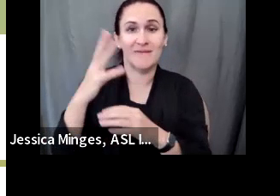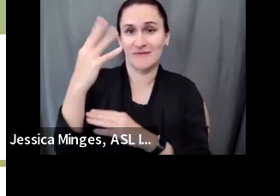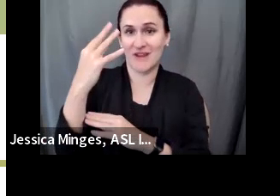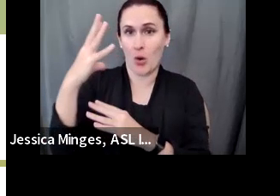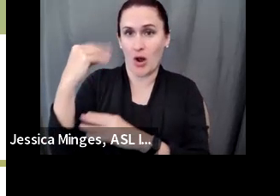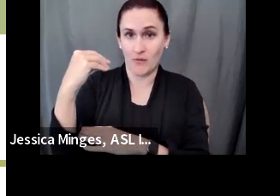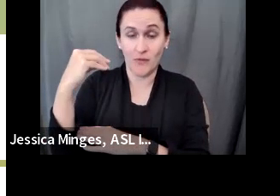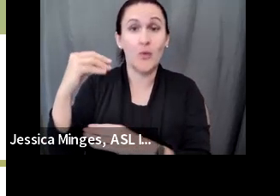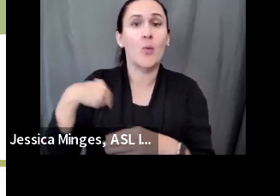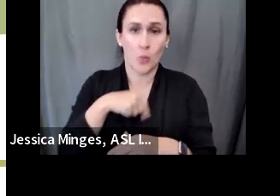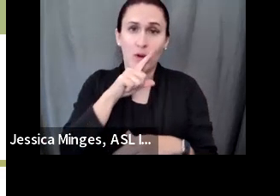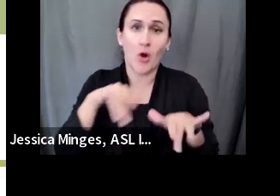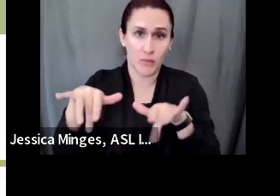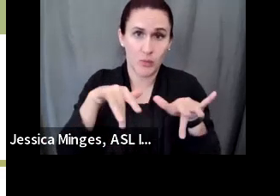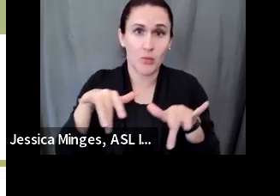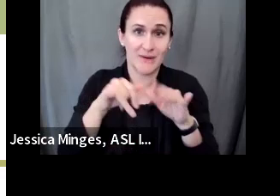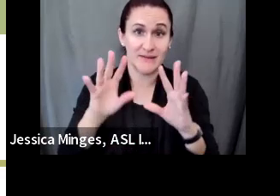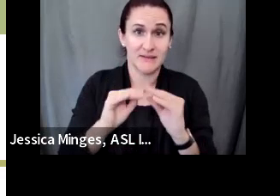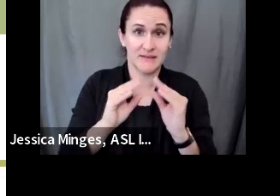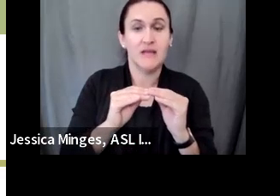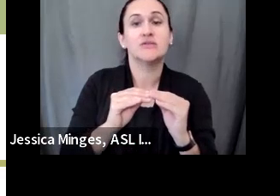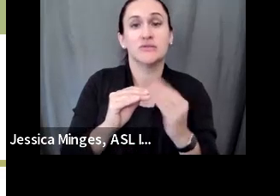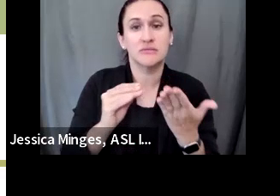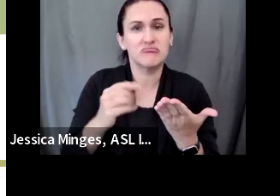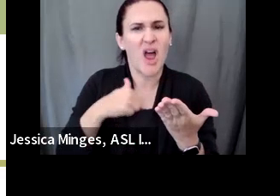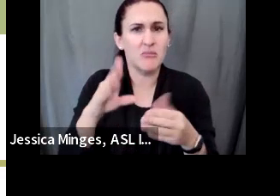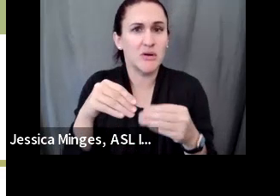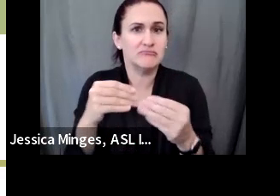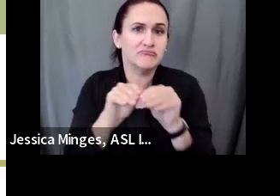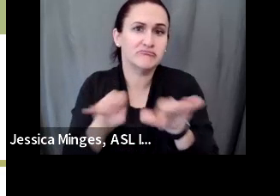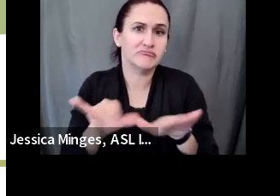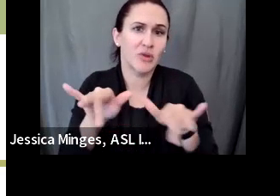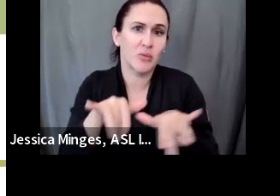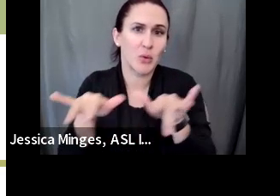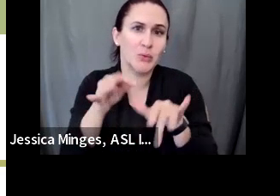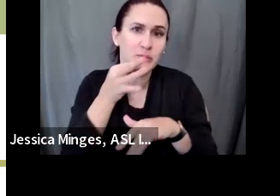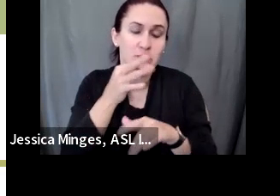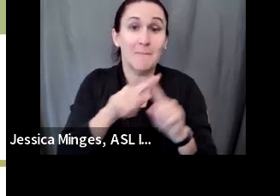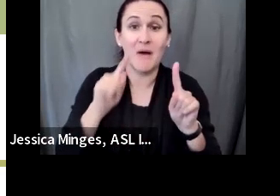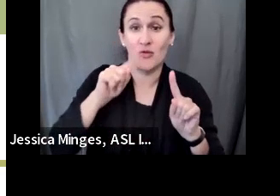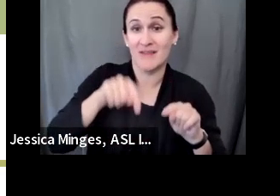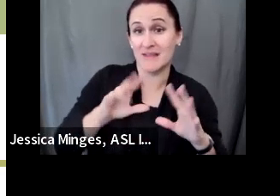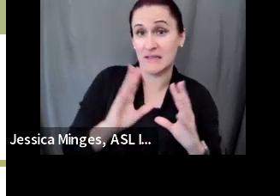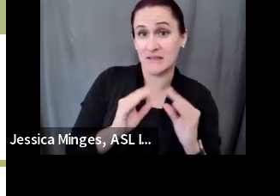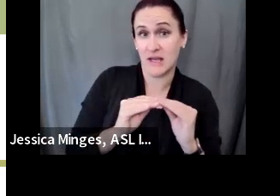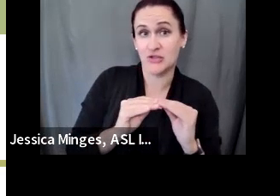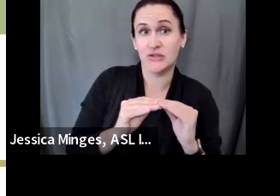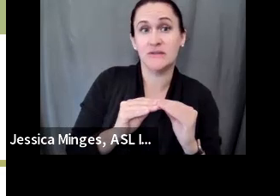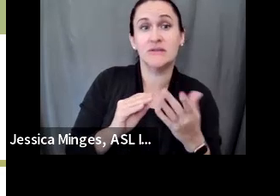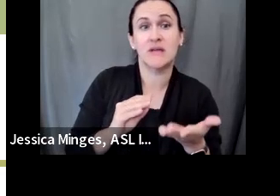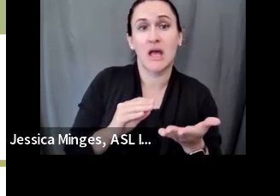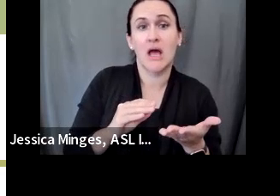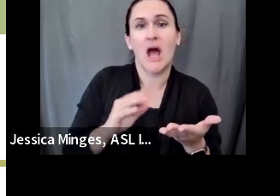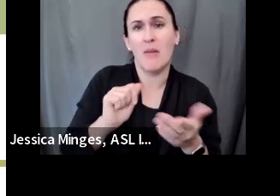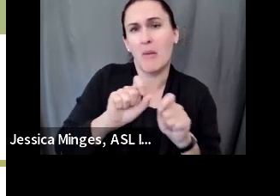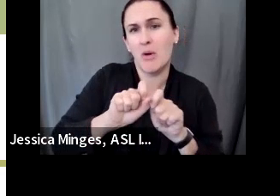the session, and I'll make that recording available very soon. As far as the session's already recorded, I'll drop the